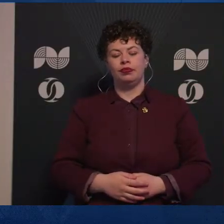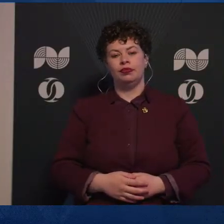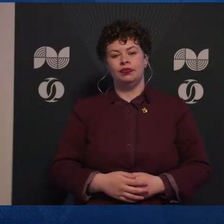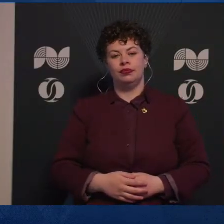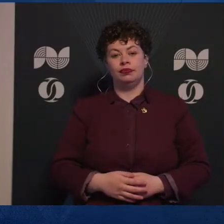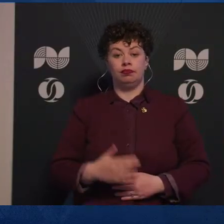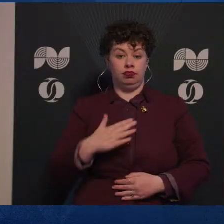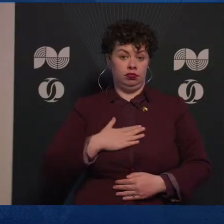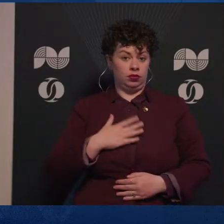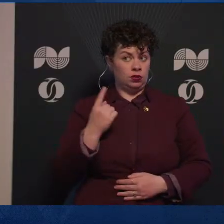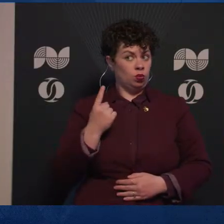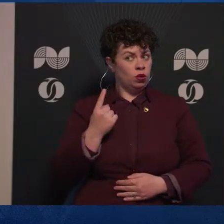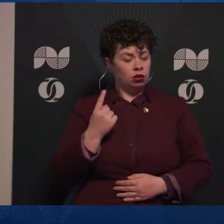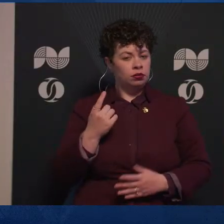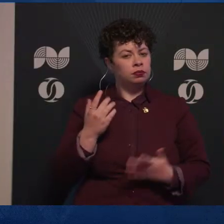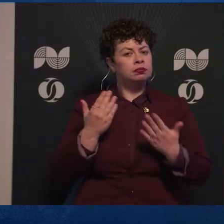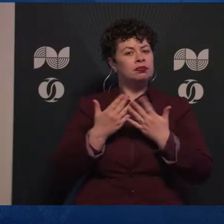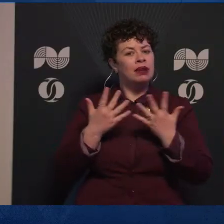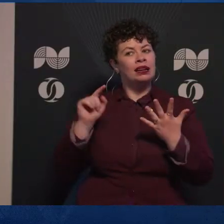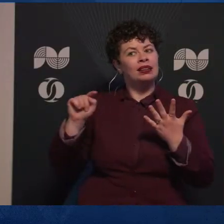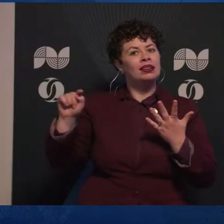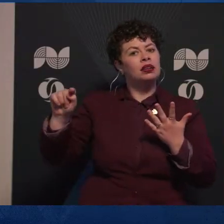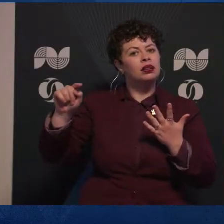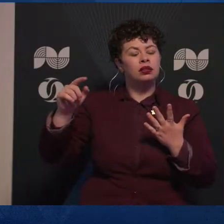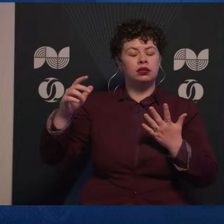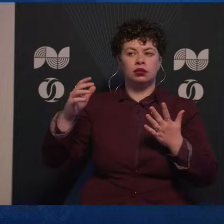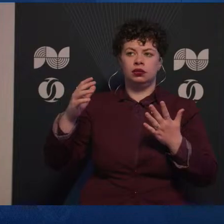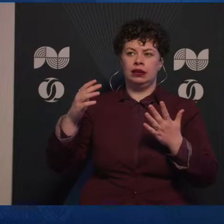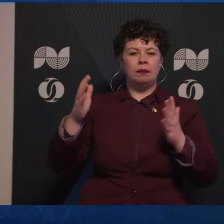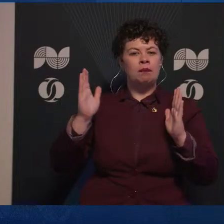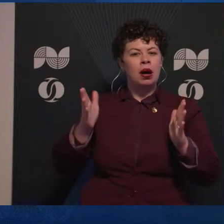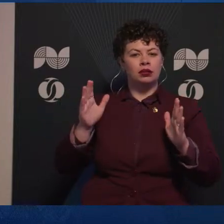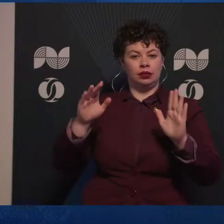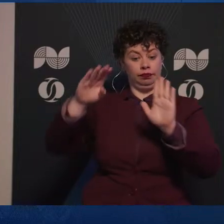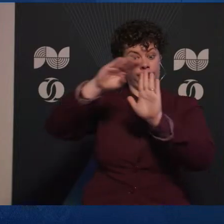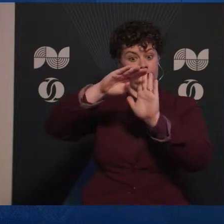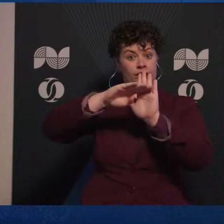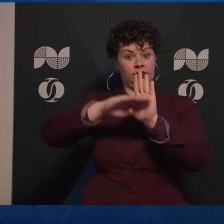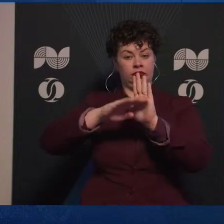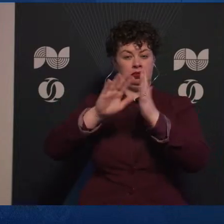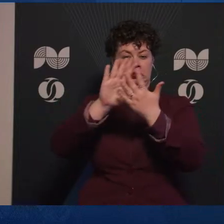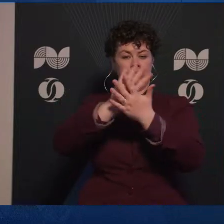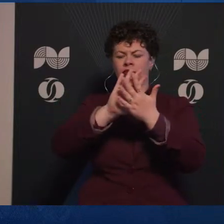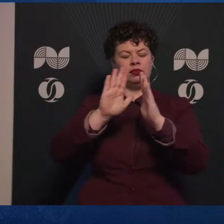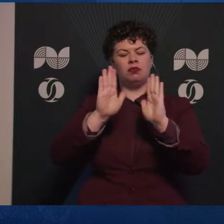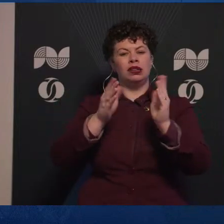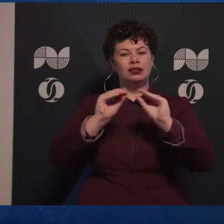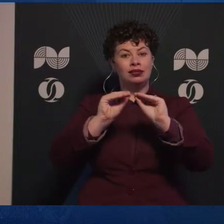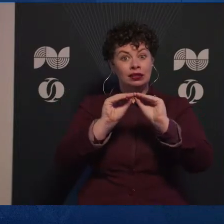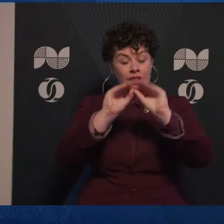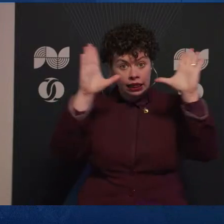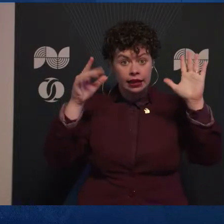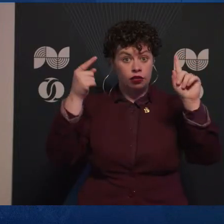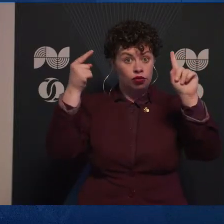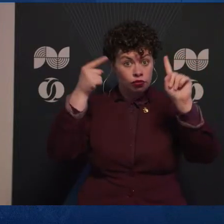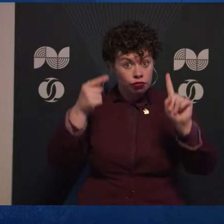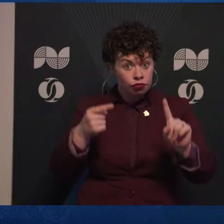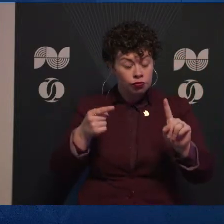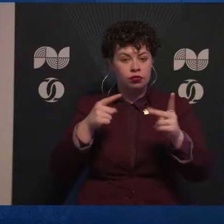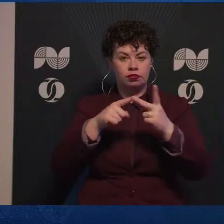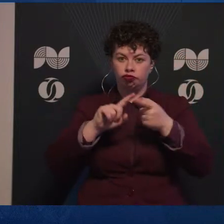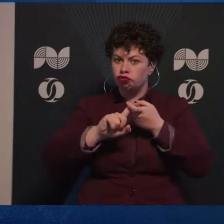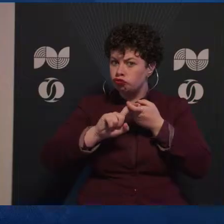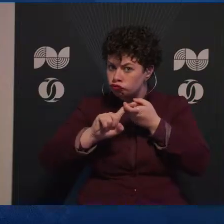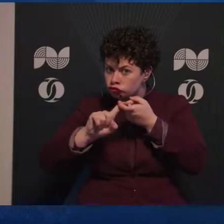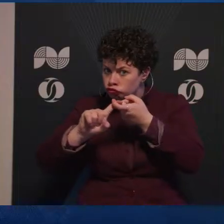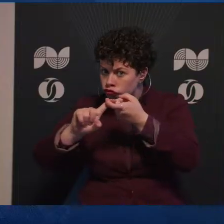other country, but I say that industrial policy for me has to be clear, durable, and what some other colleagues